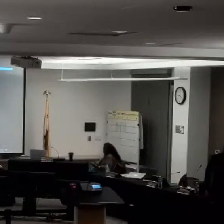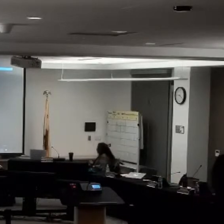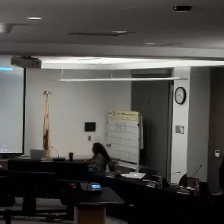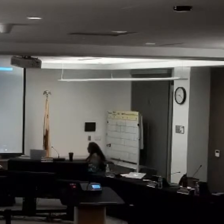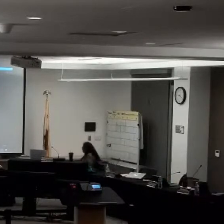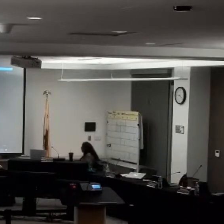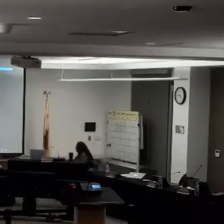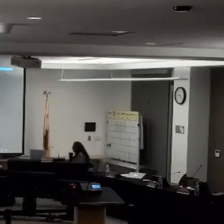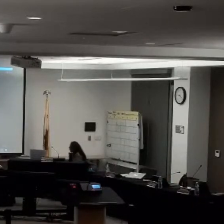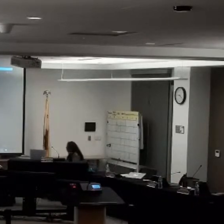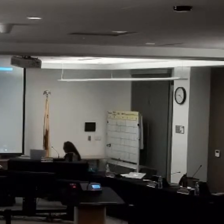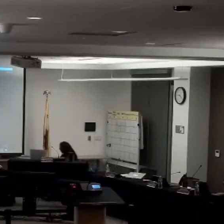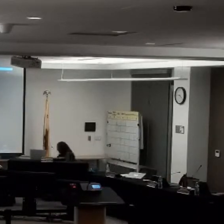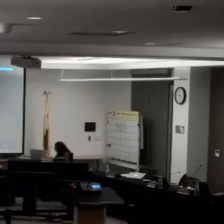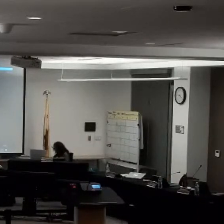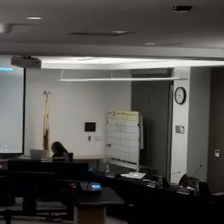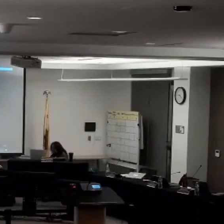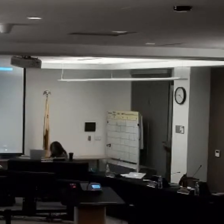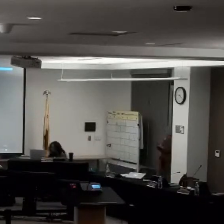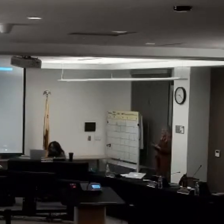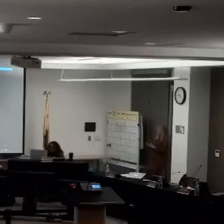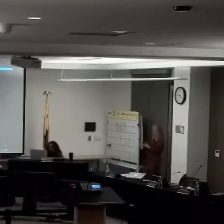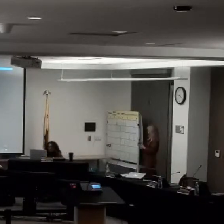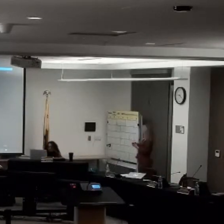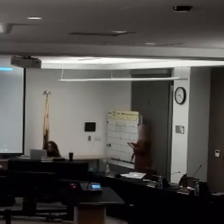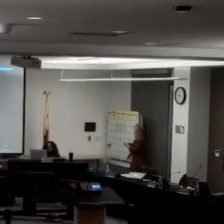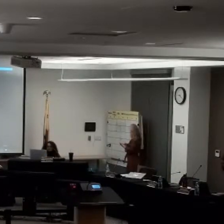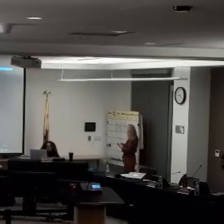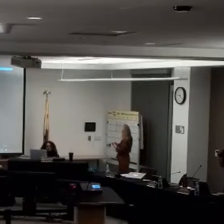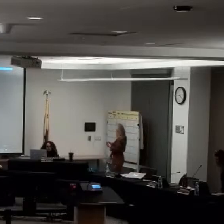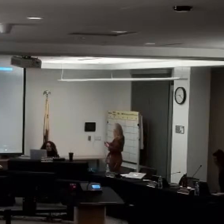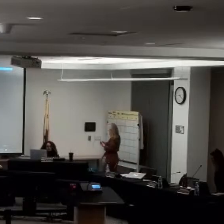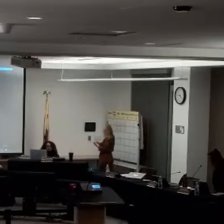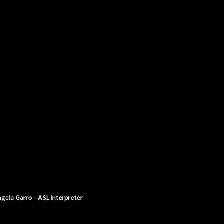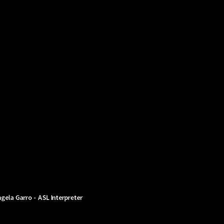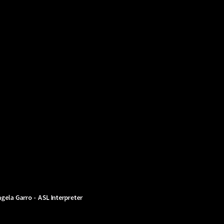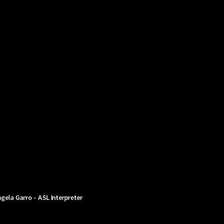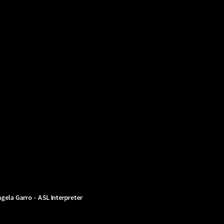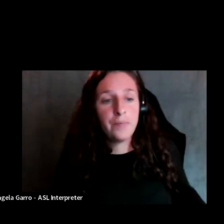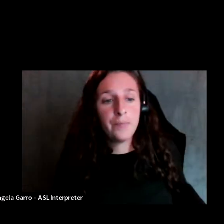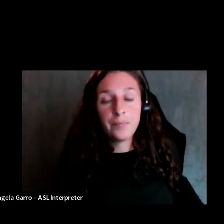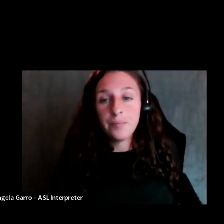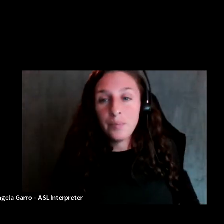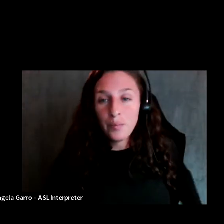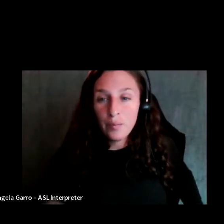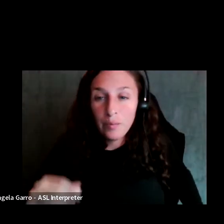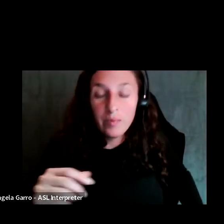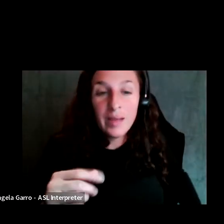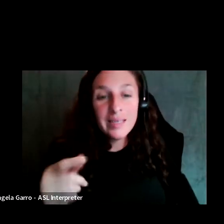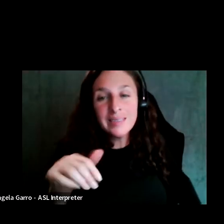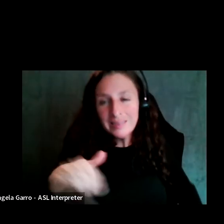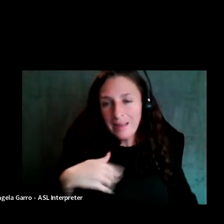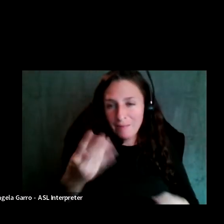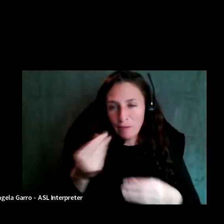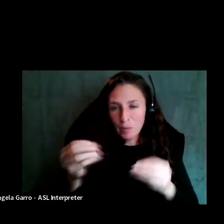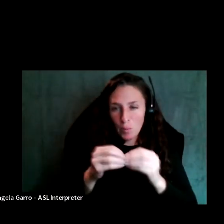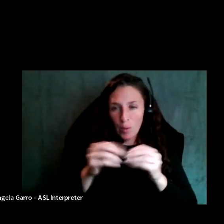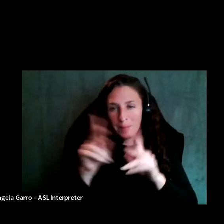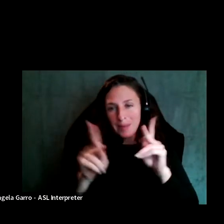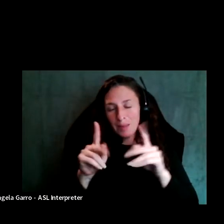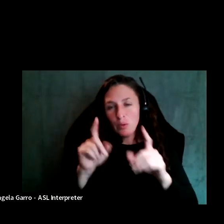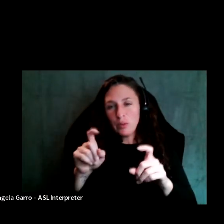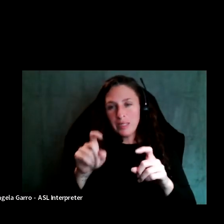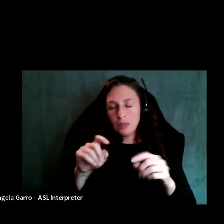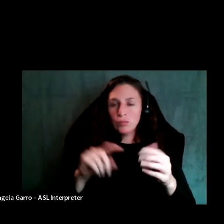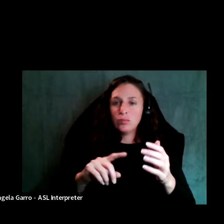us and finish our talks. We still have quite a few people online as well as in person that we need to address, and we need to finish and complete our meeting and start our